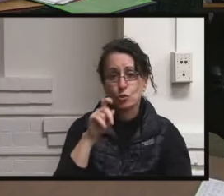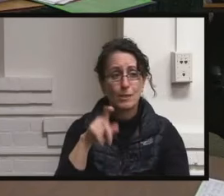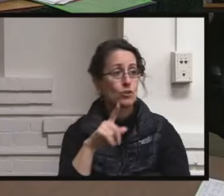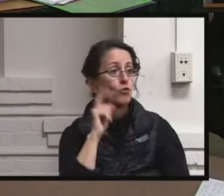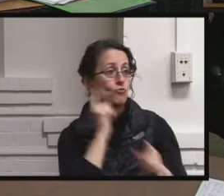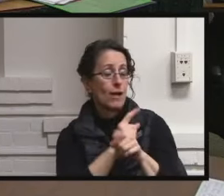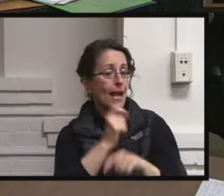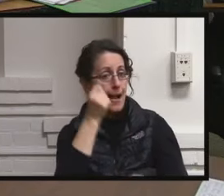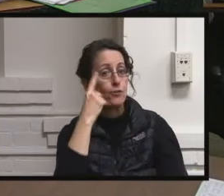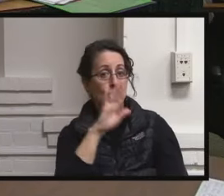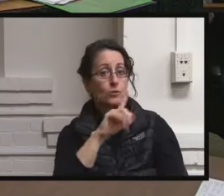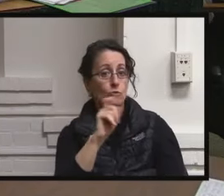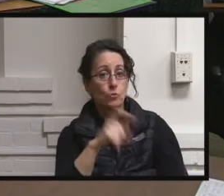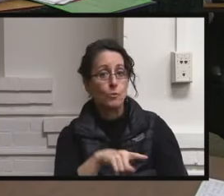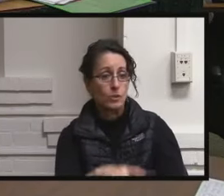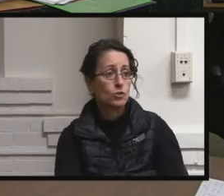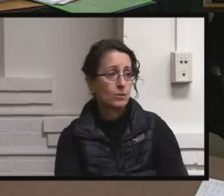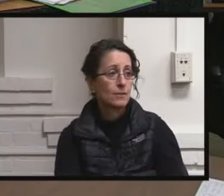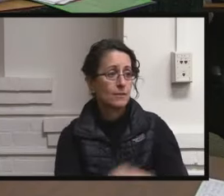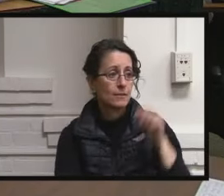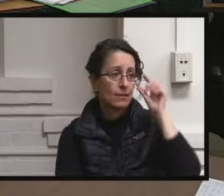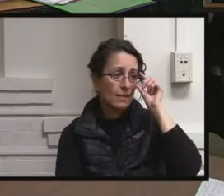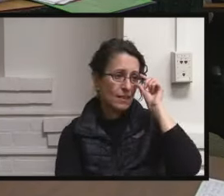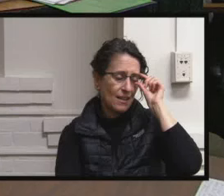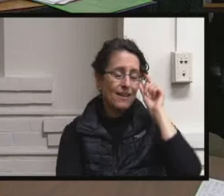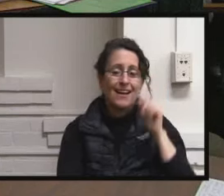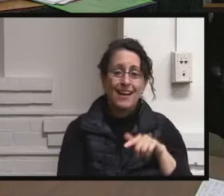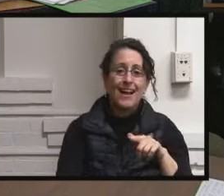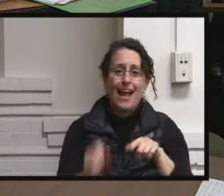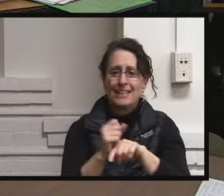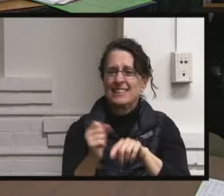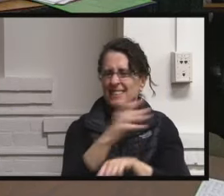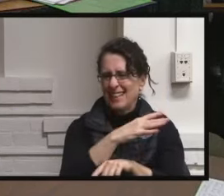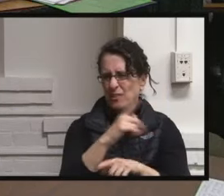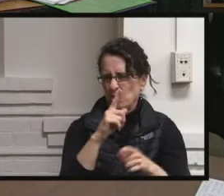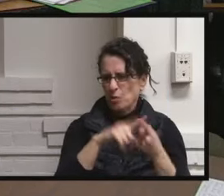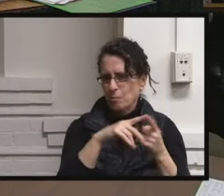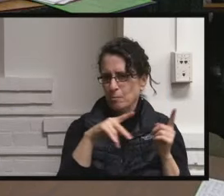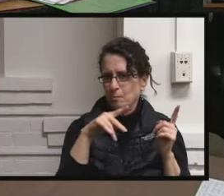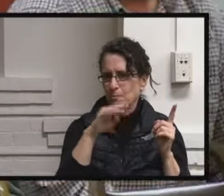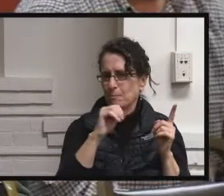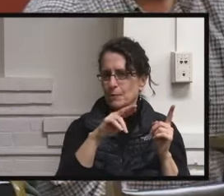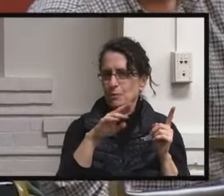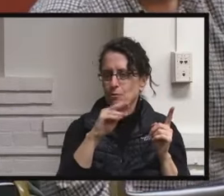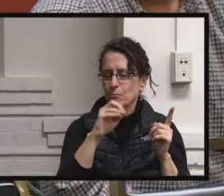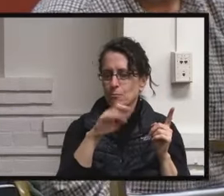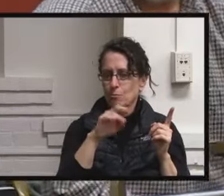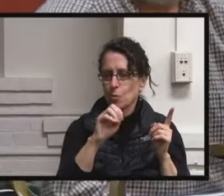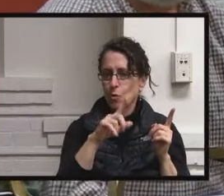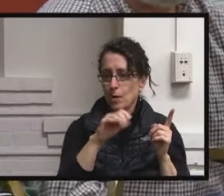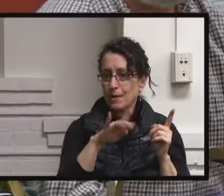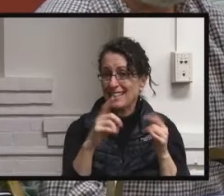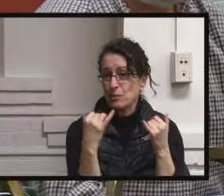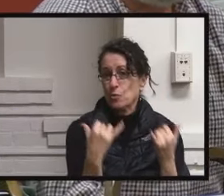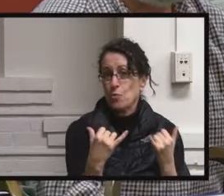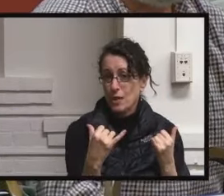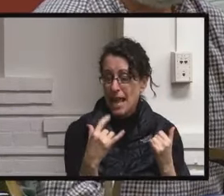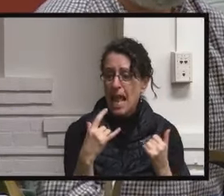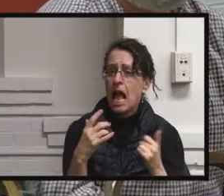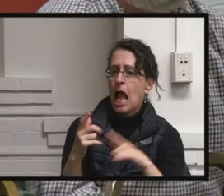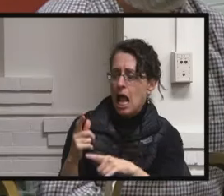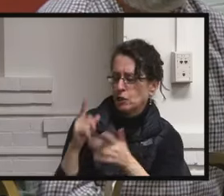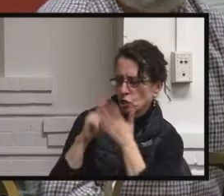And I understand your question, and I sent this information to Mr. Moreland today as well. And I confirm with Moss